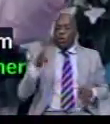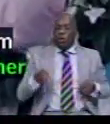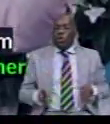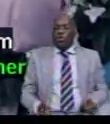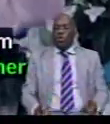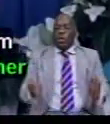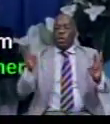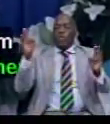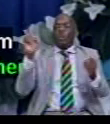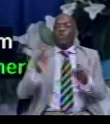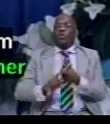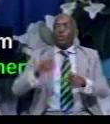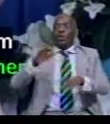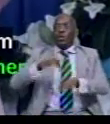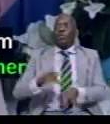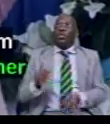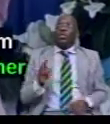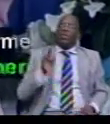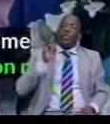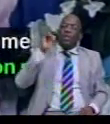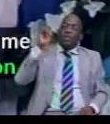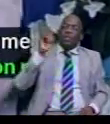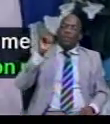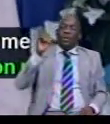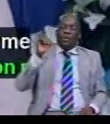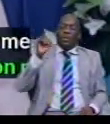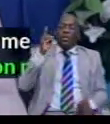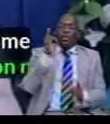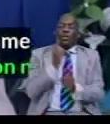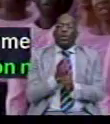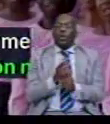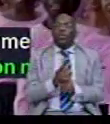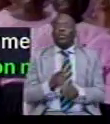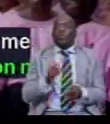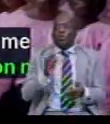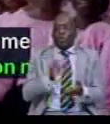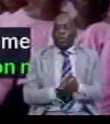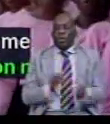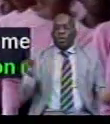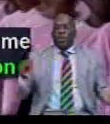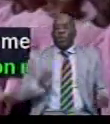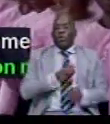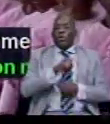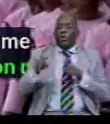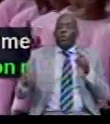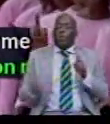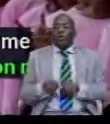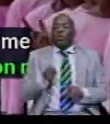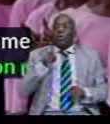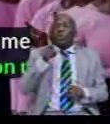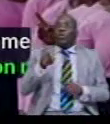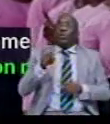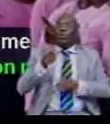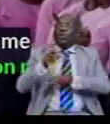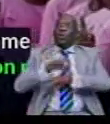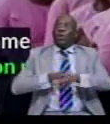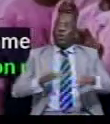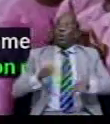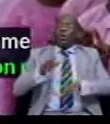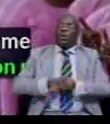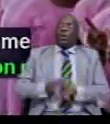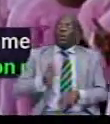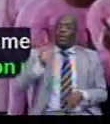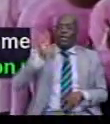One way to touch him, just believe. Just believe. Just believe. When you call on his name,